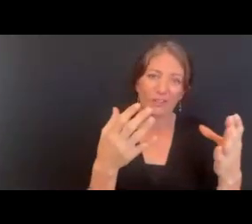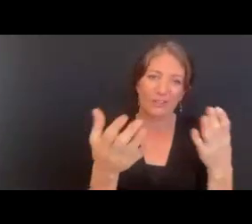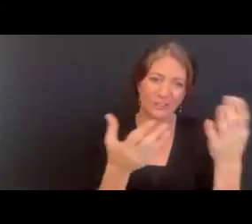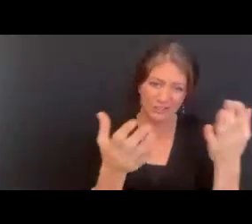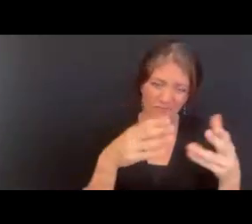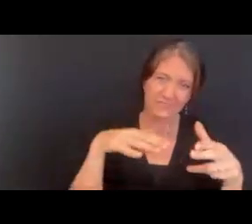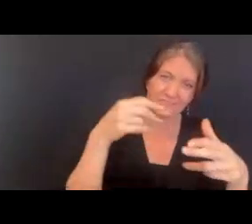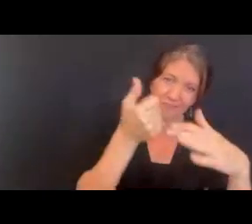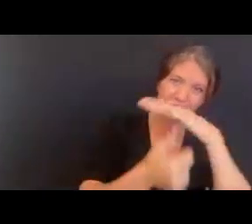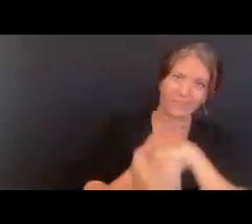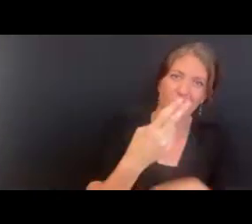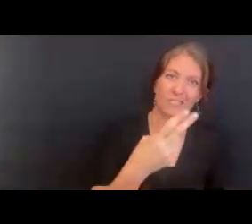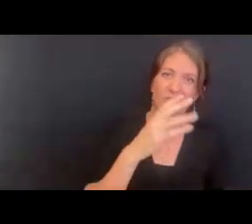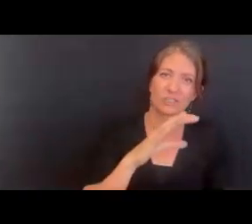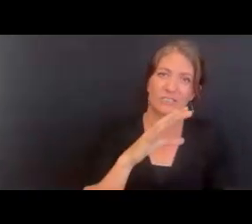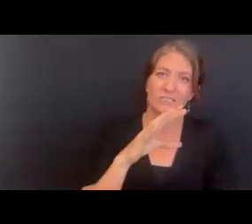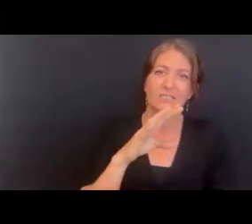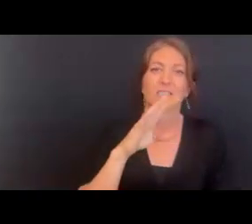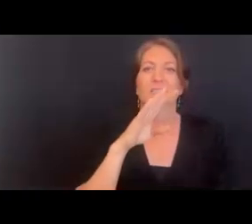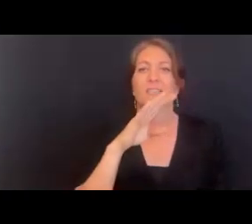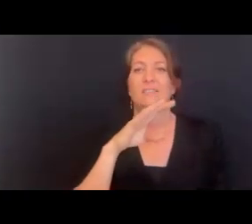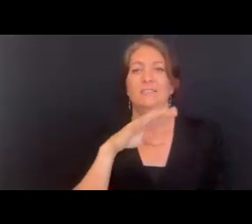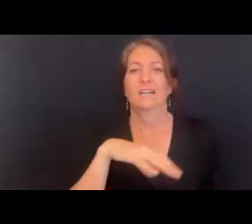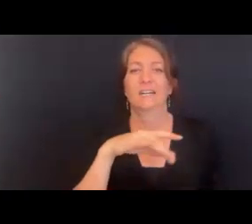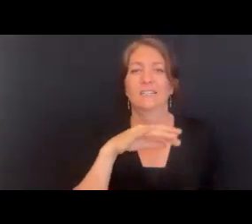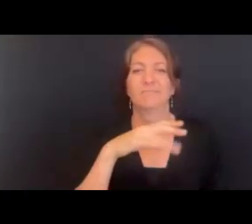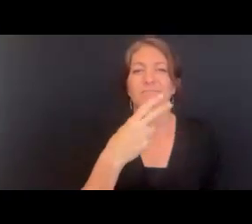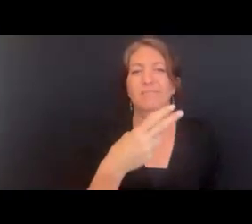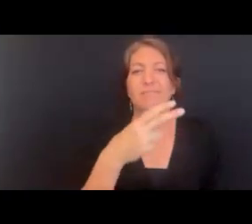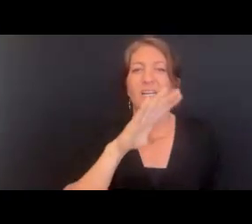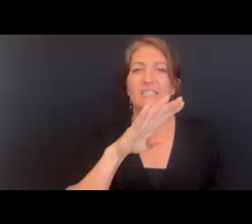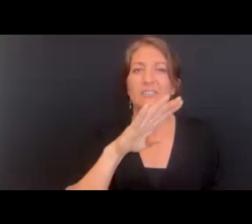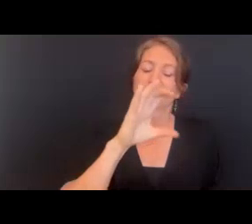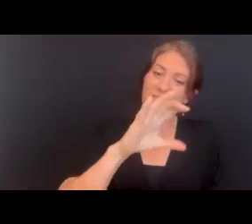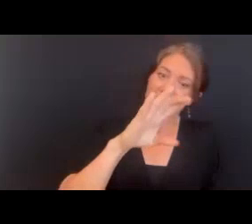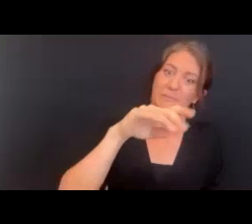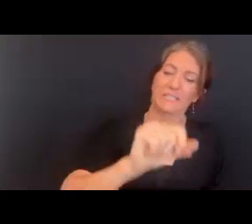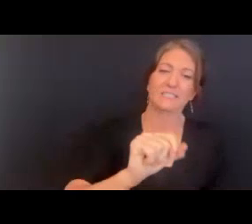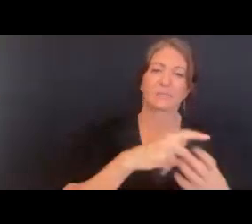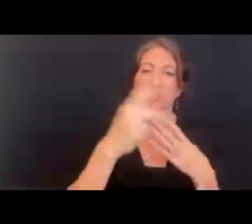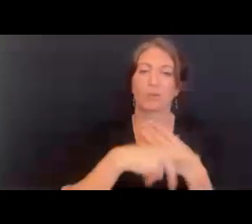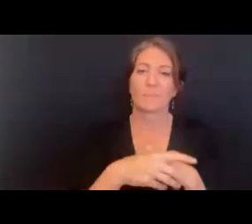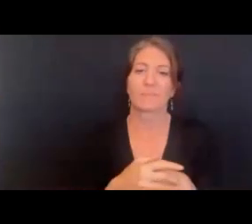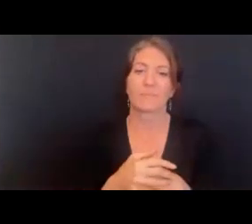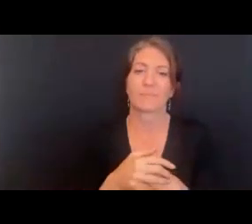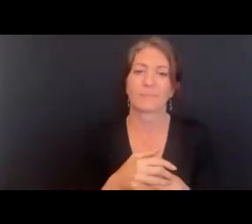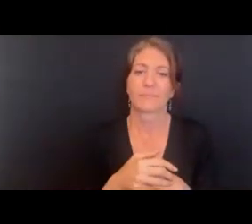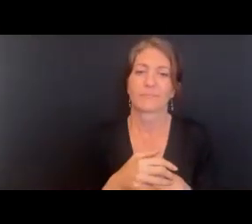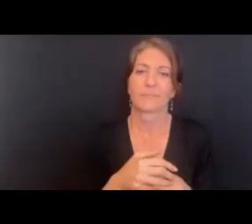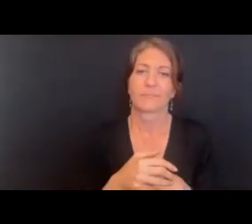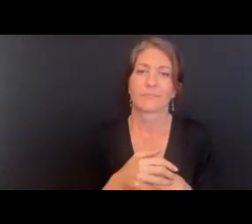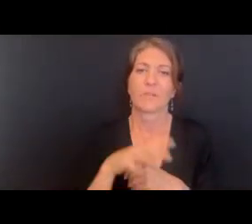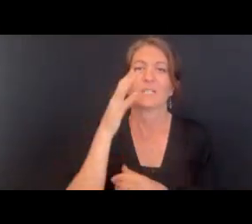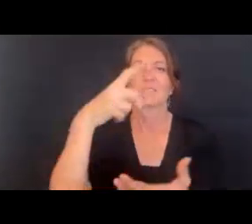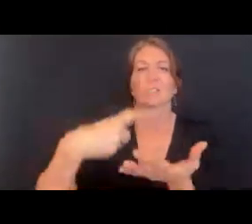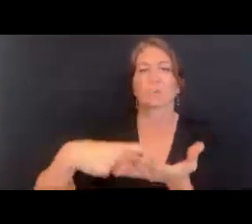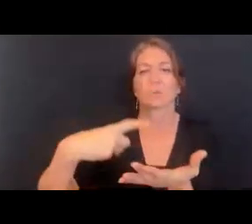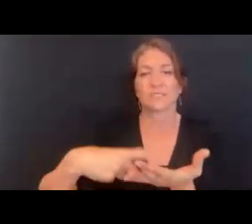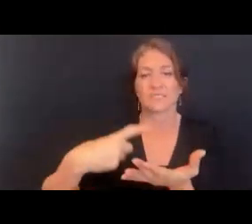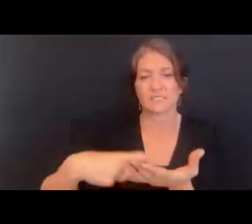programs. We'll talk about the role of KDADS and KDHE, the Kansas Department of Health and Environment, at the